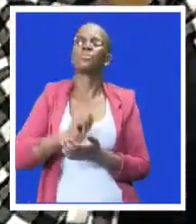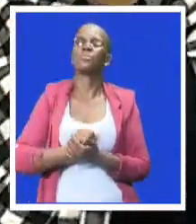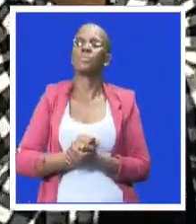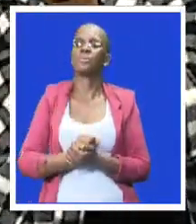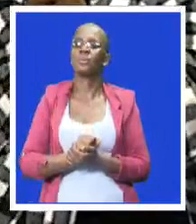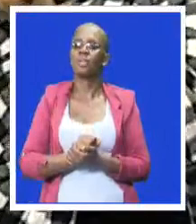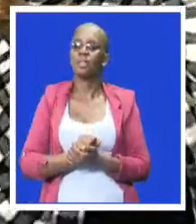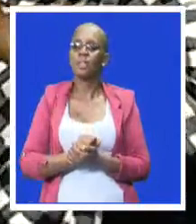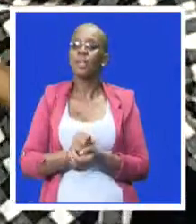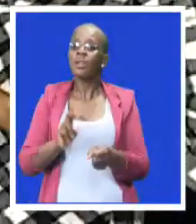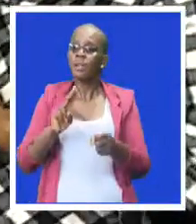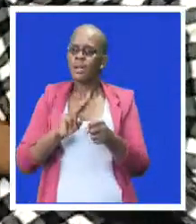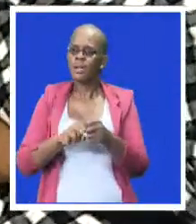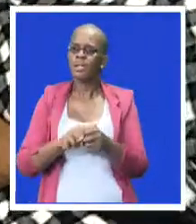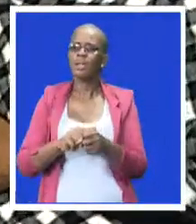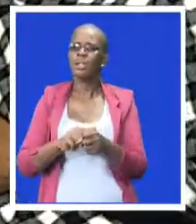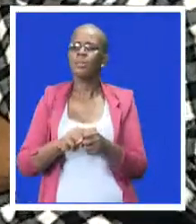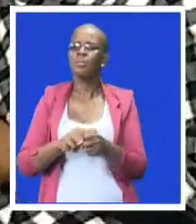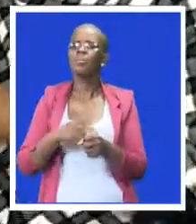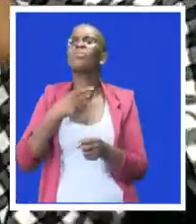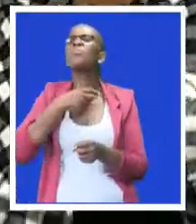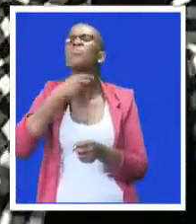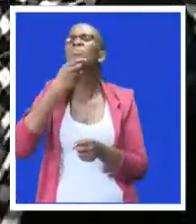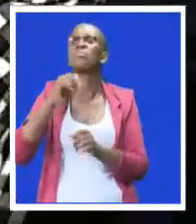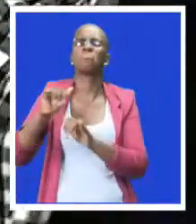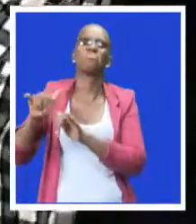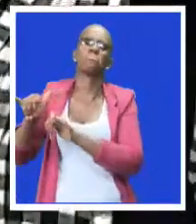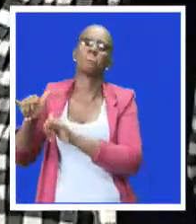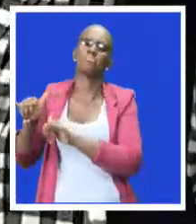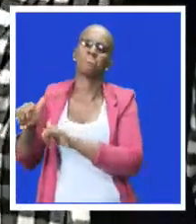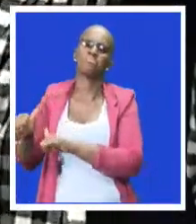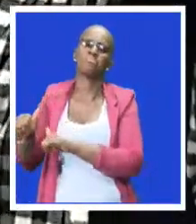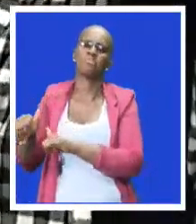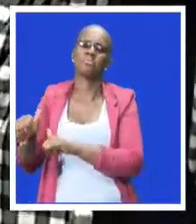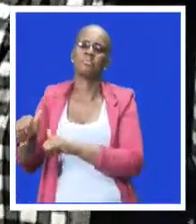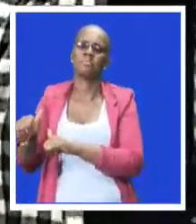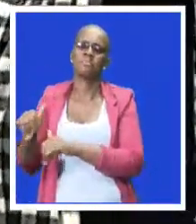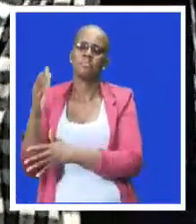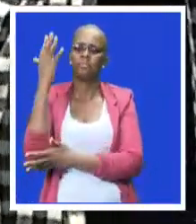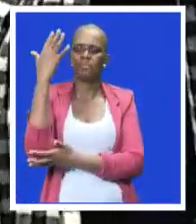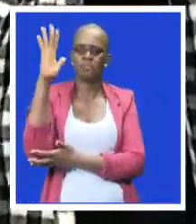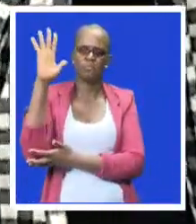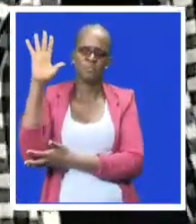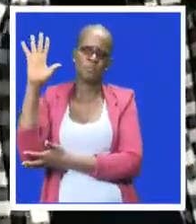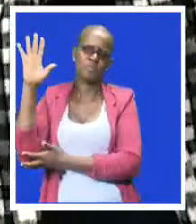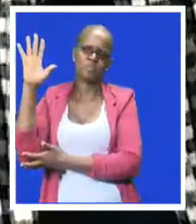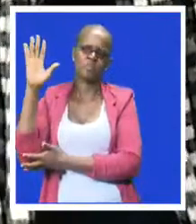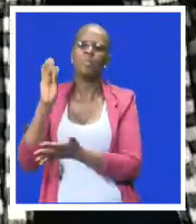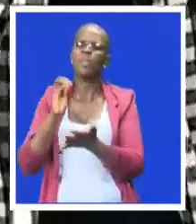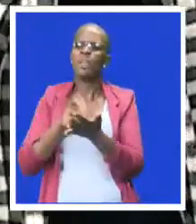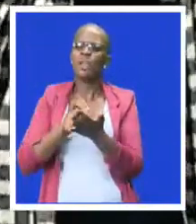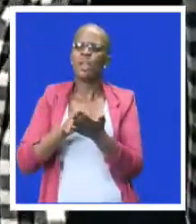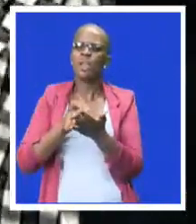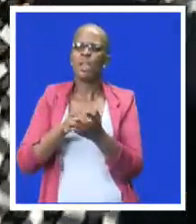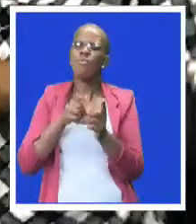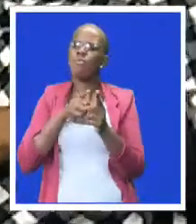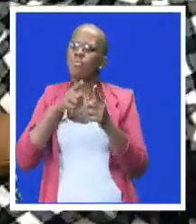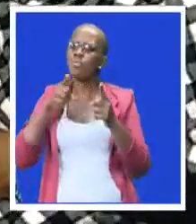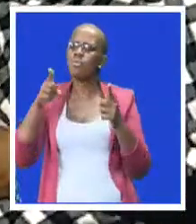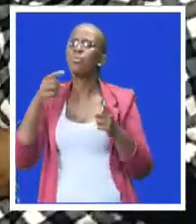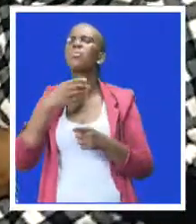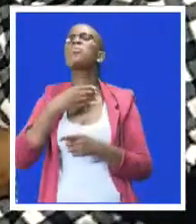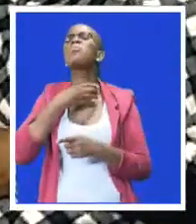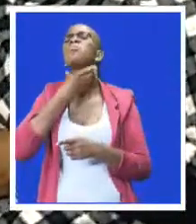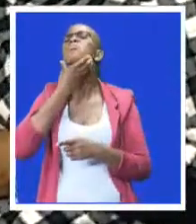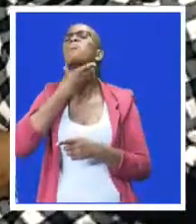that live in the forest. It has a long neck so that it can eat the green leaves